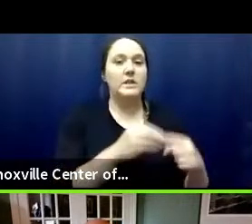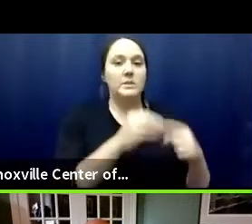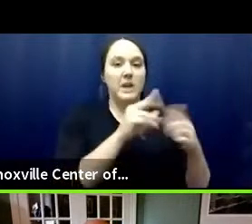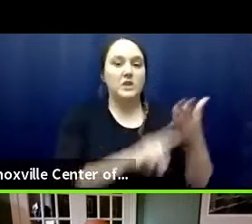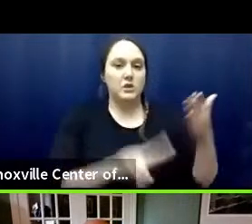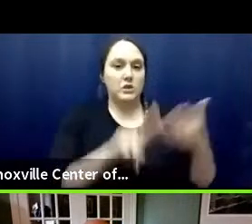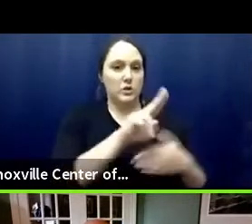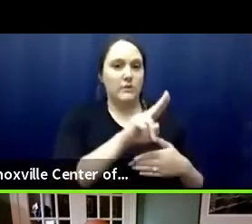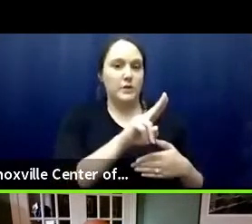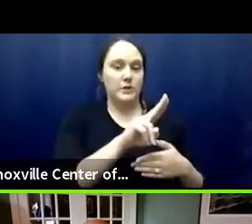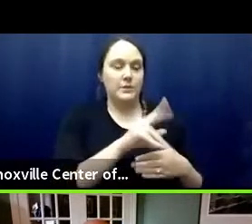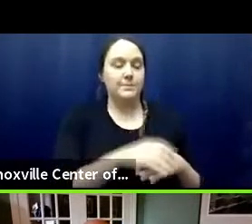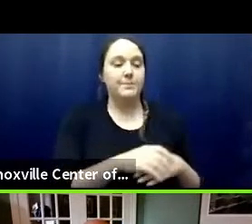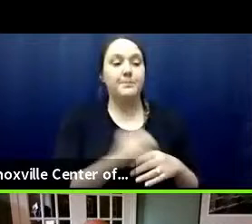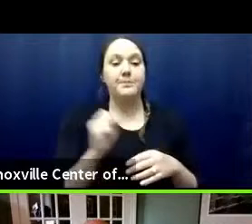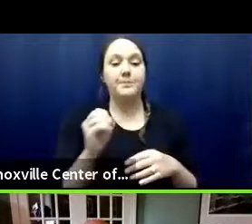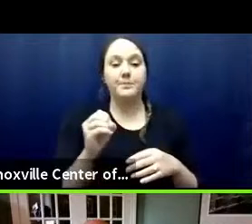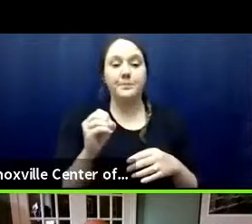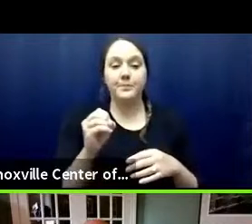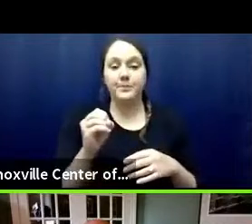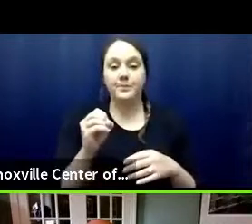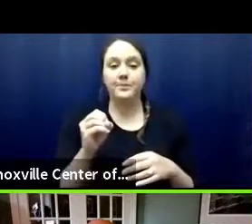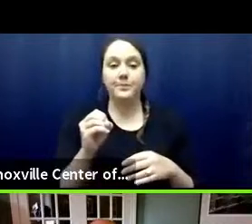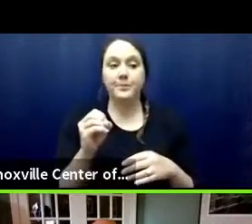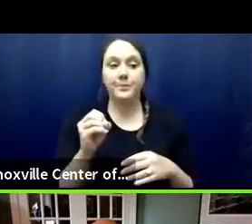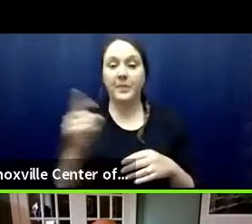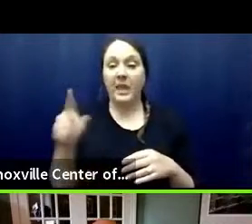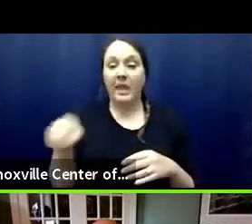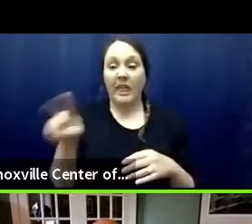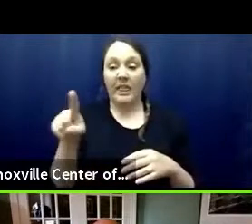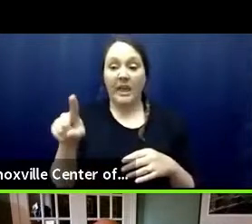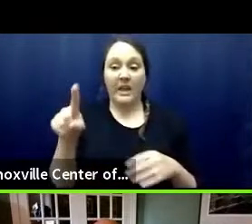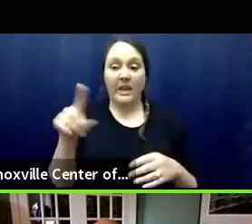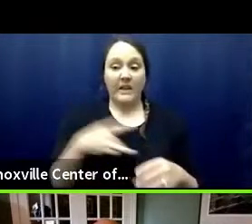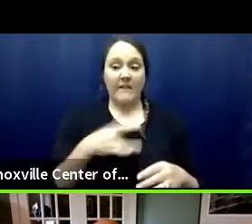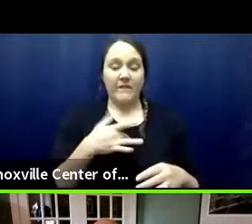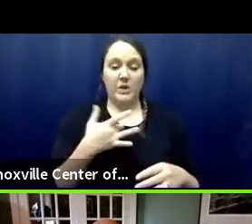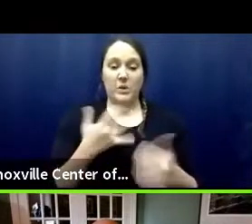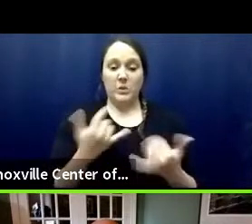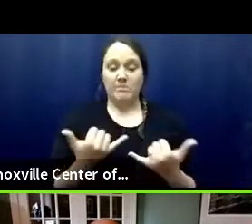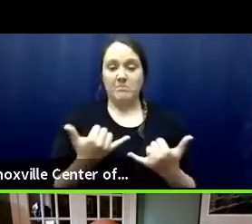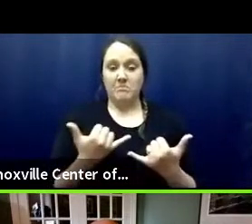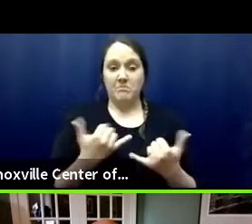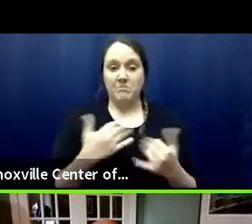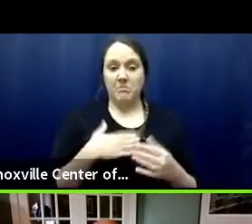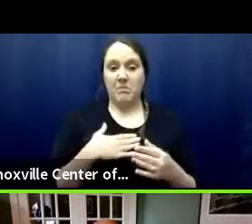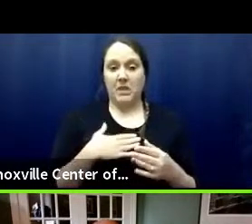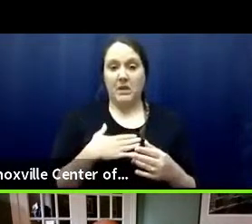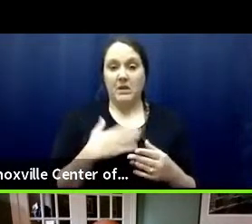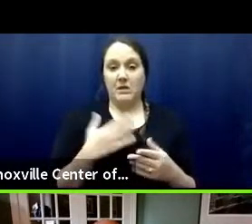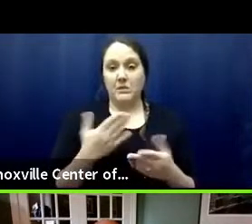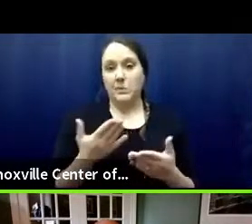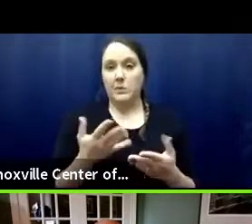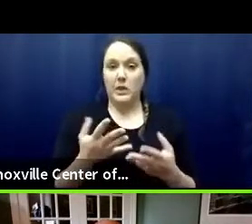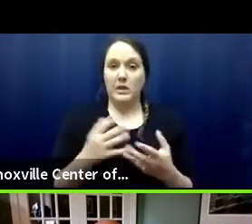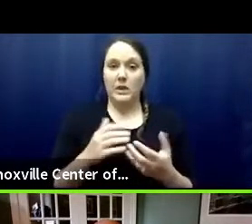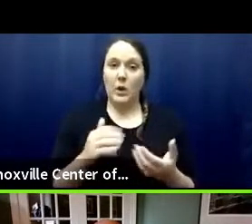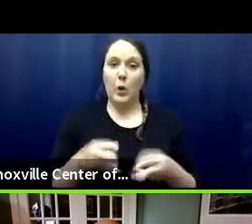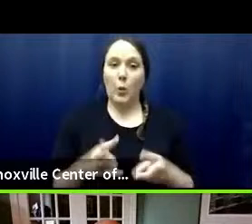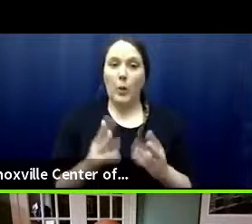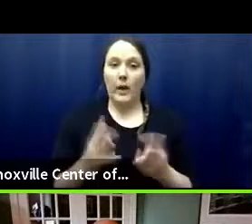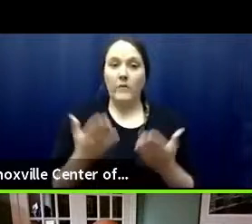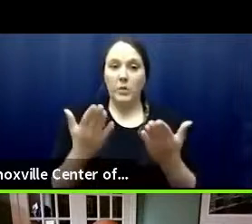community. And so they feel, I think at this point, my way of bringing this up is